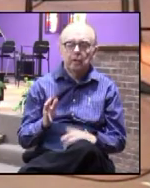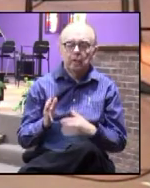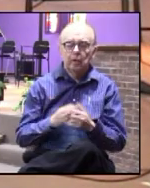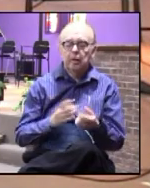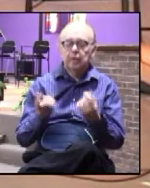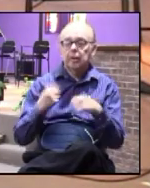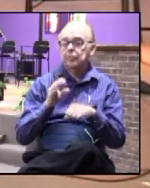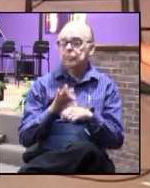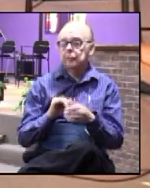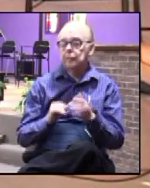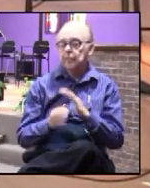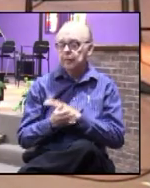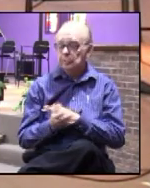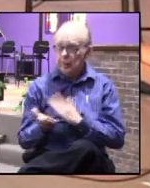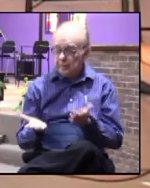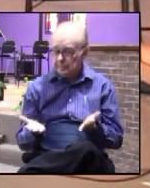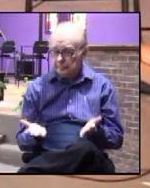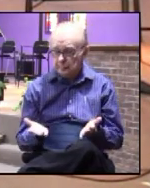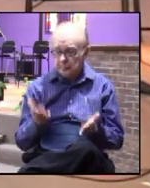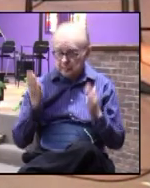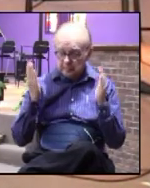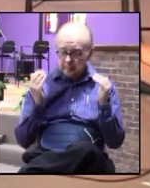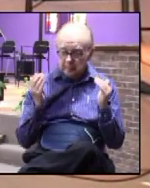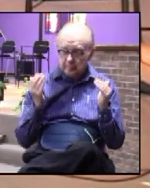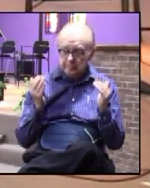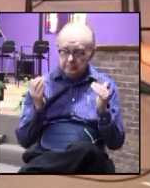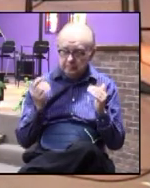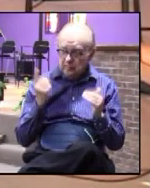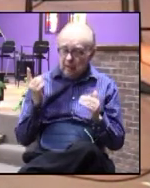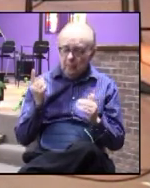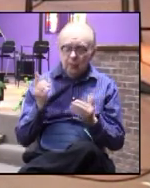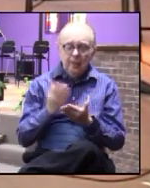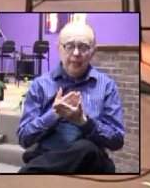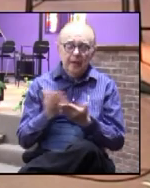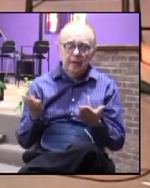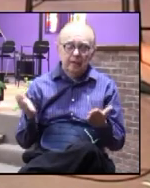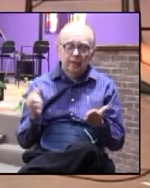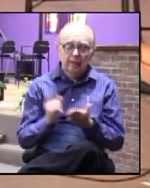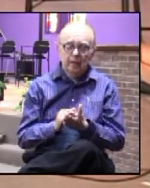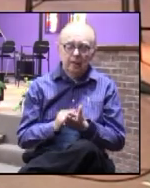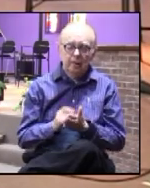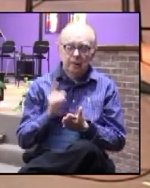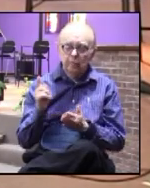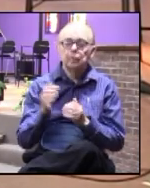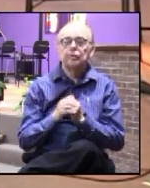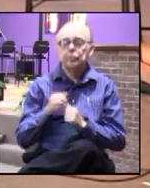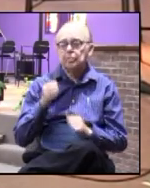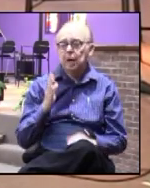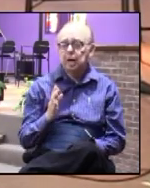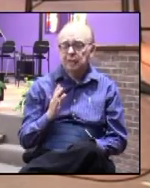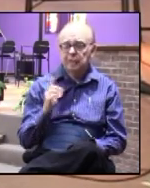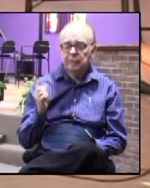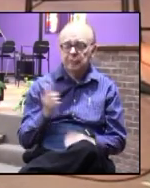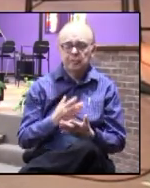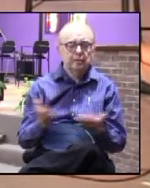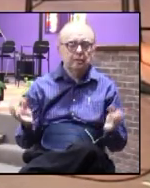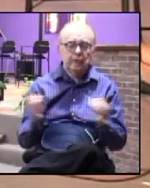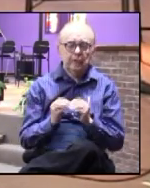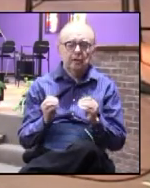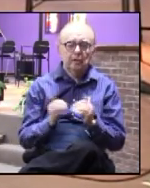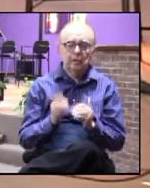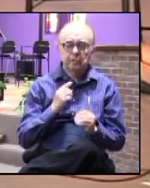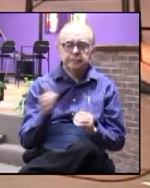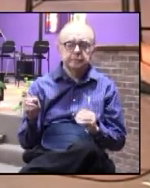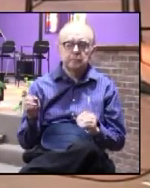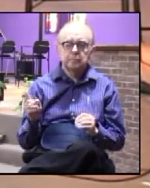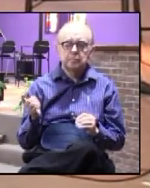for this morning, I hope it was only one thing, and that is to worship God. Nothing else. For those